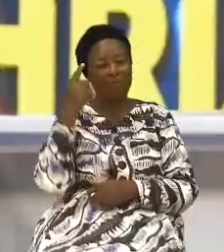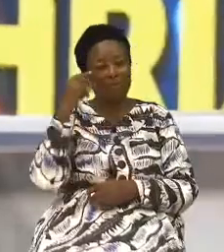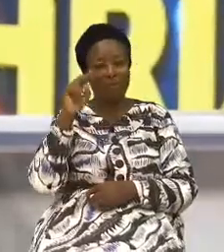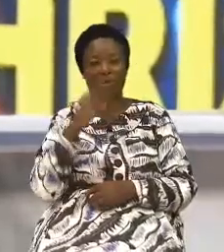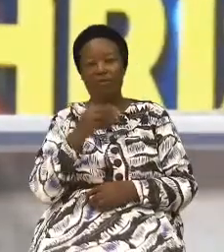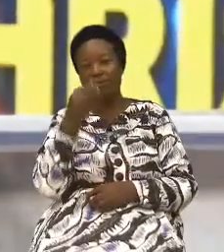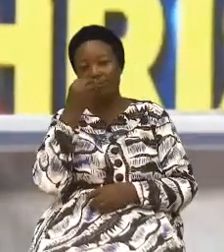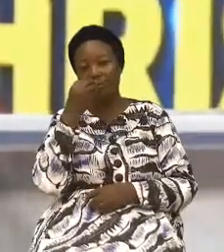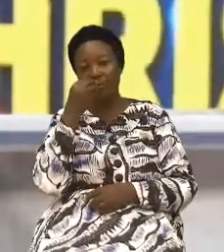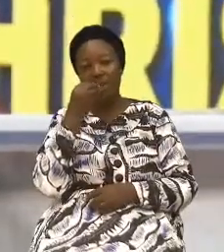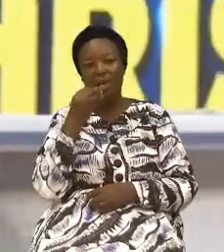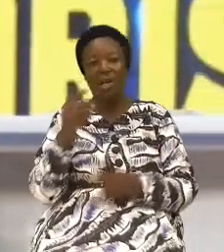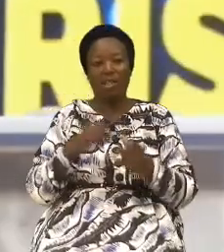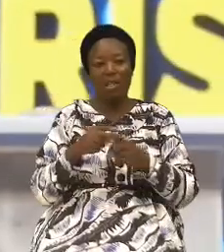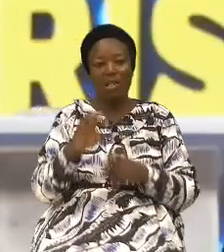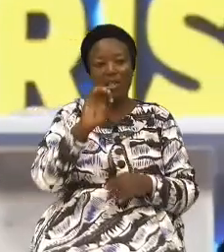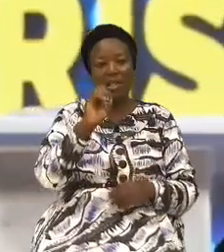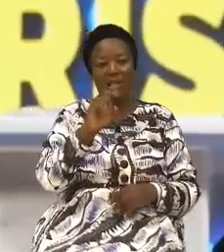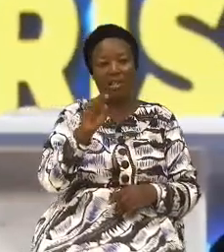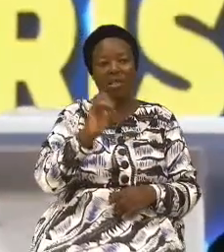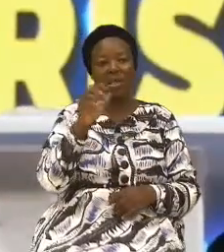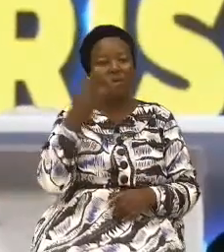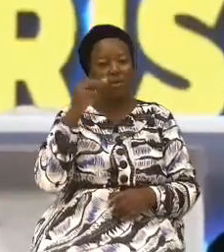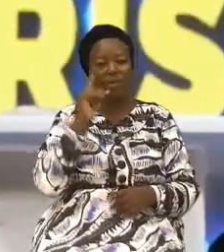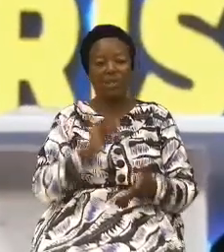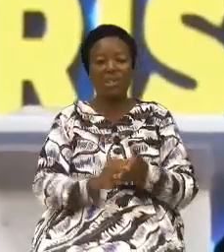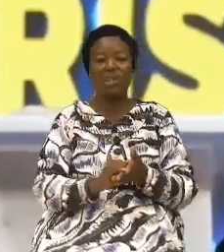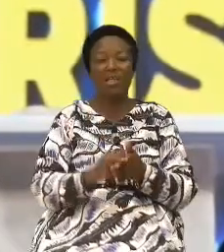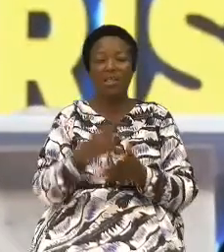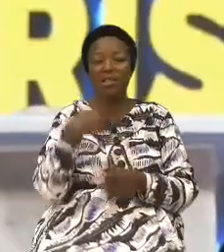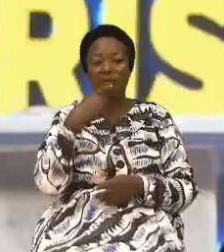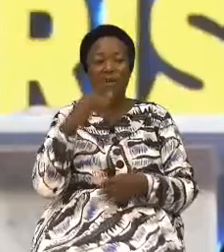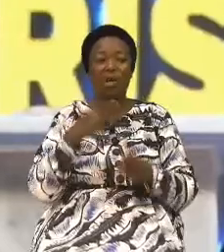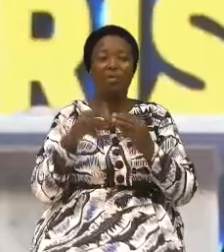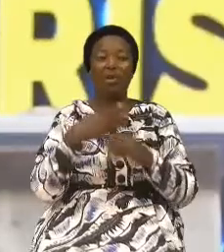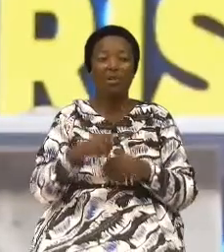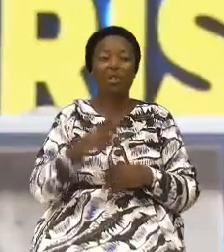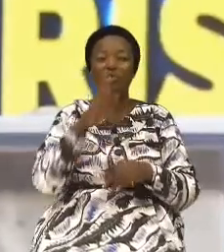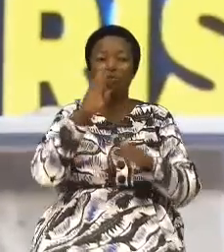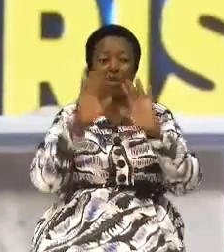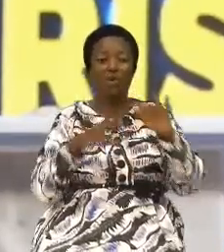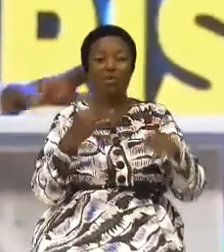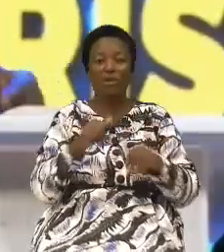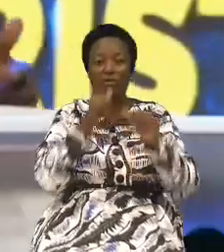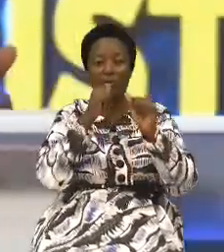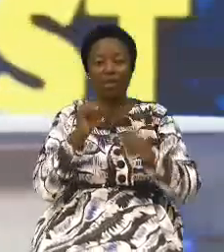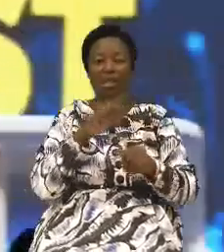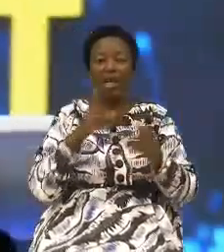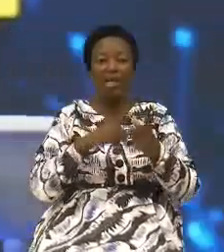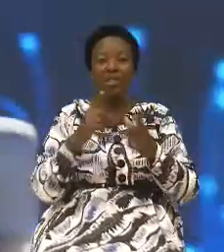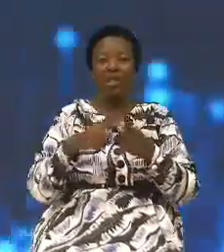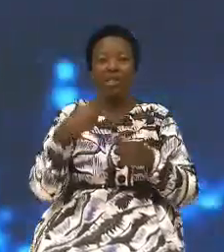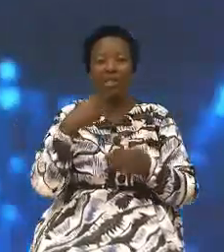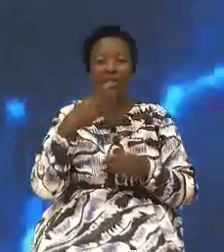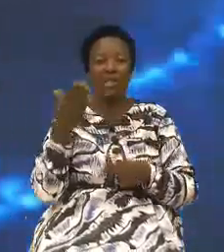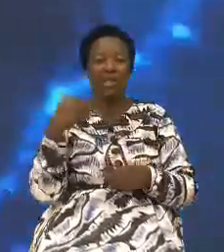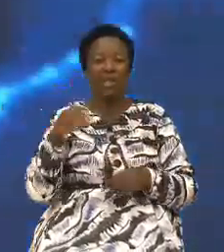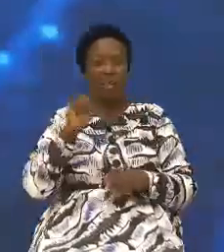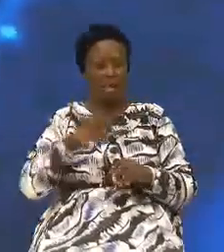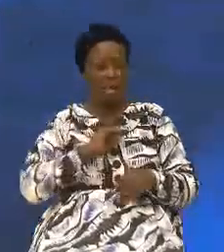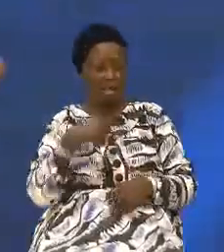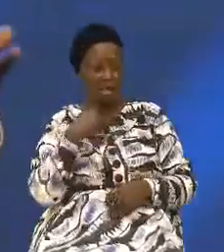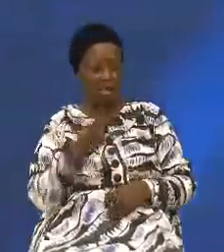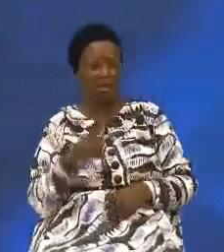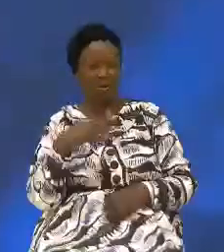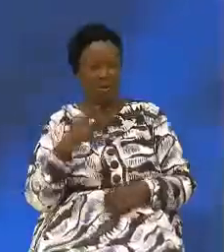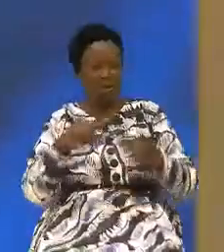the one that spoke about the showers of blessing, and he said, can I tell you the source?